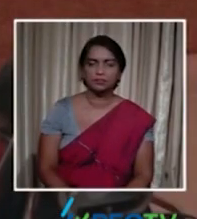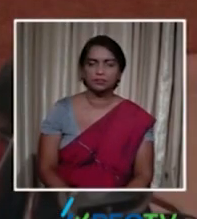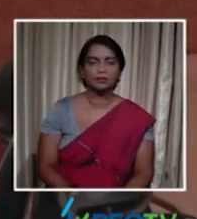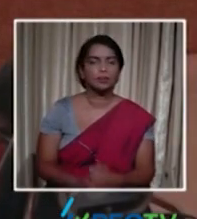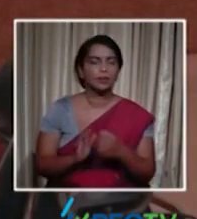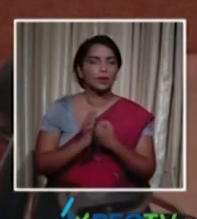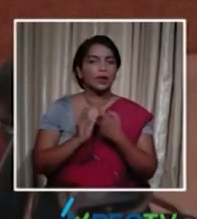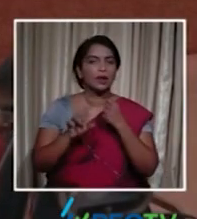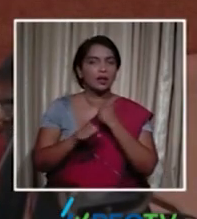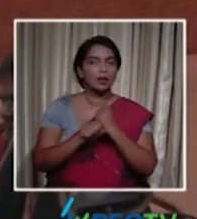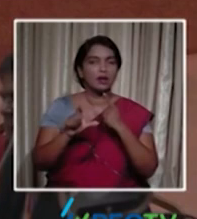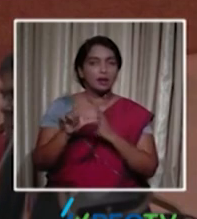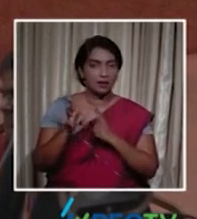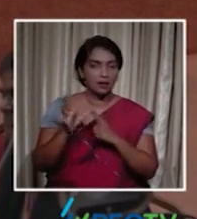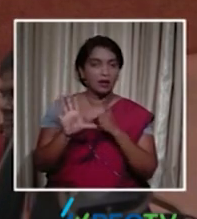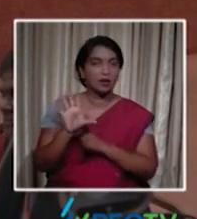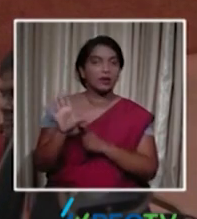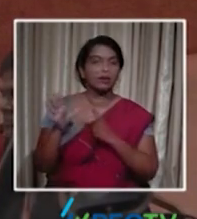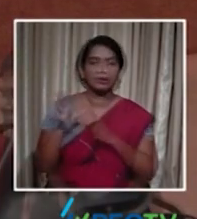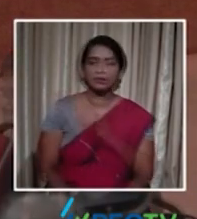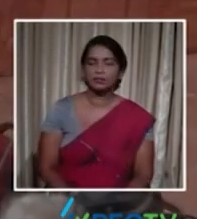Honorable Gayanta Karunathilaka.